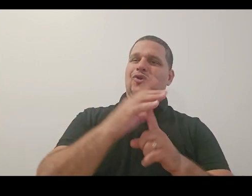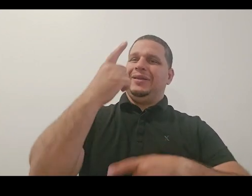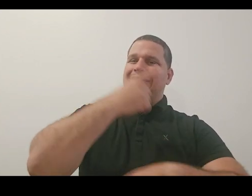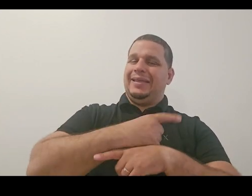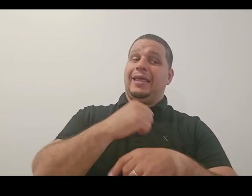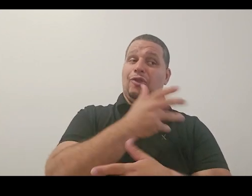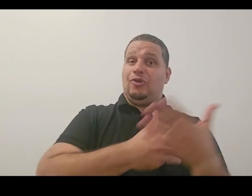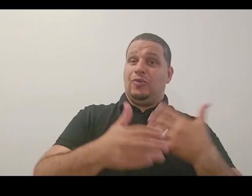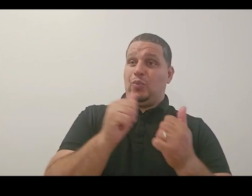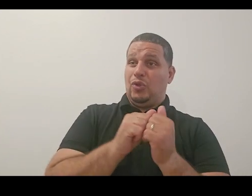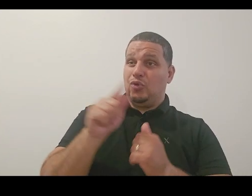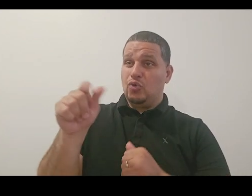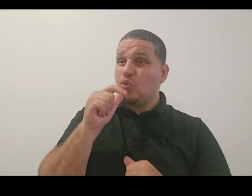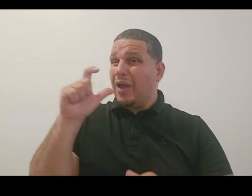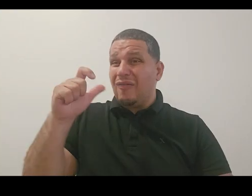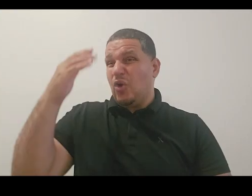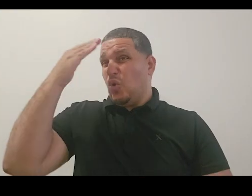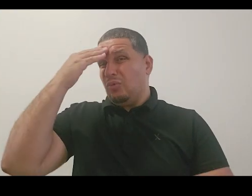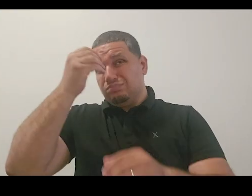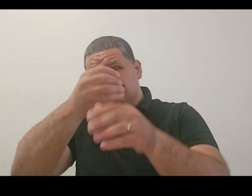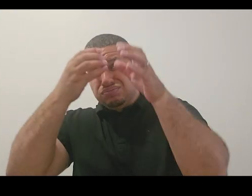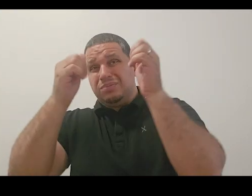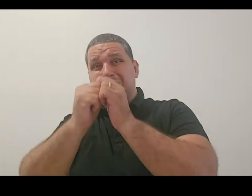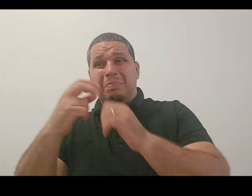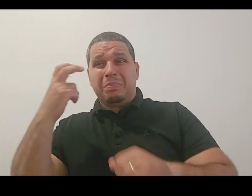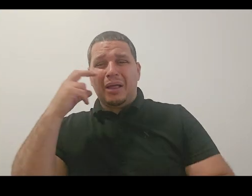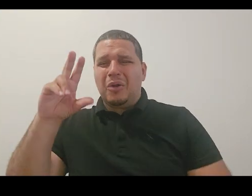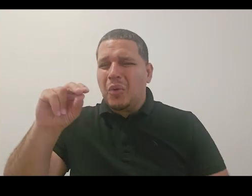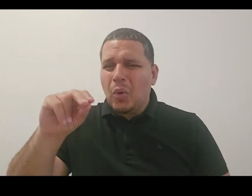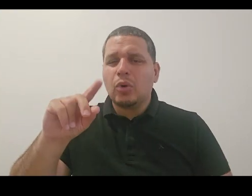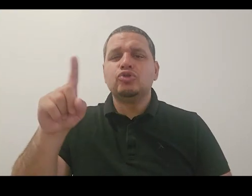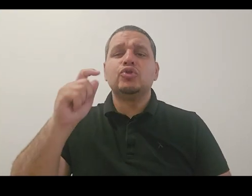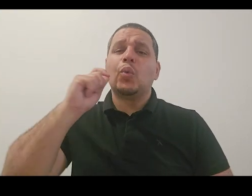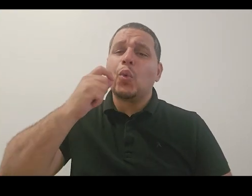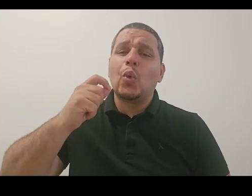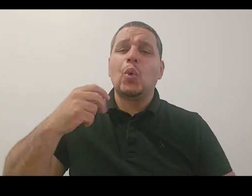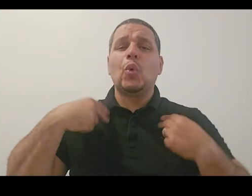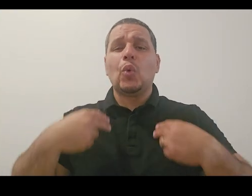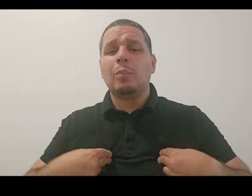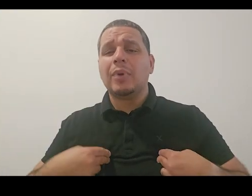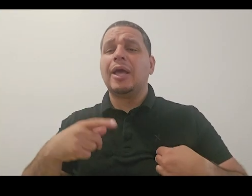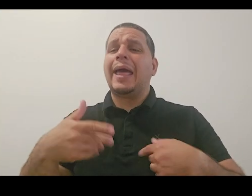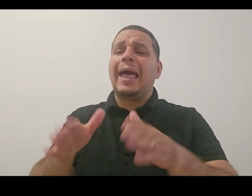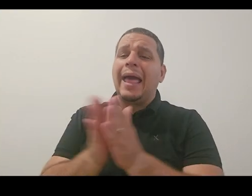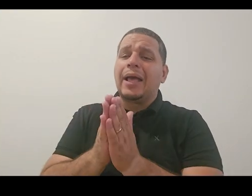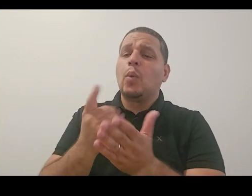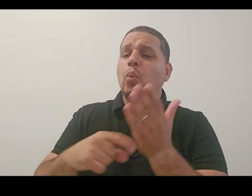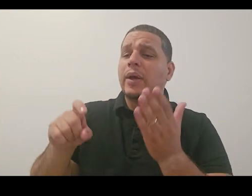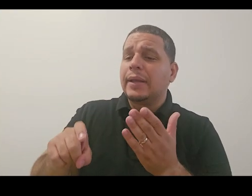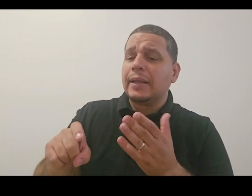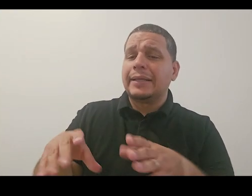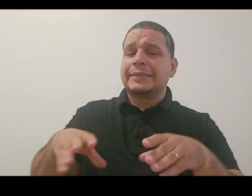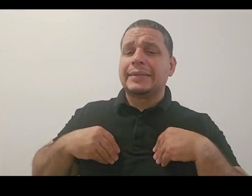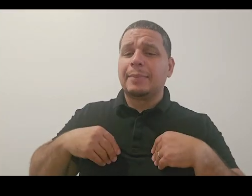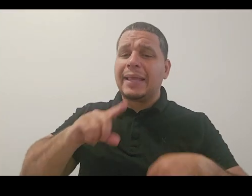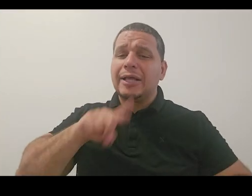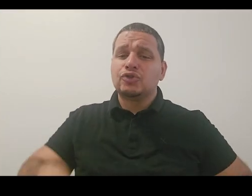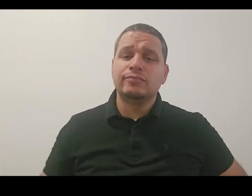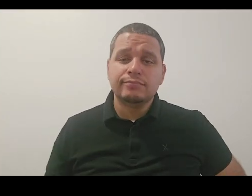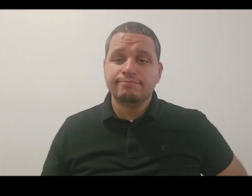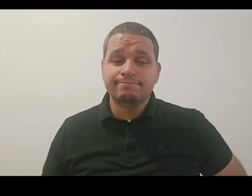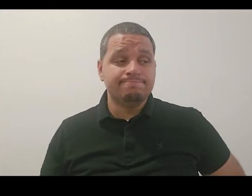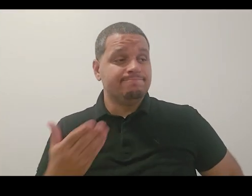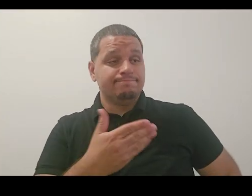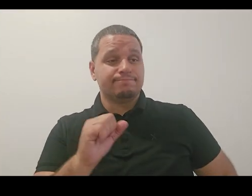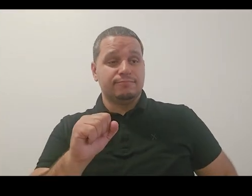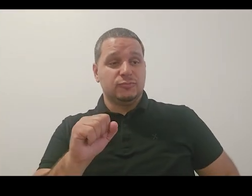day and their interaction with you. And you don't have to know a whole lot about blindness to do that. You just have to kind of be a cool human being and ask people what they need and take their answer. Suganda,